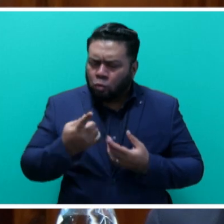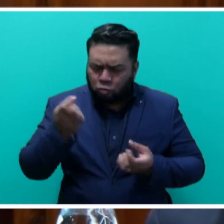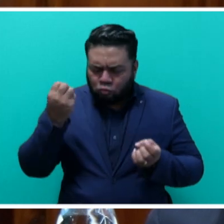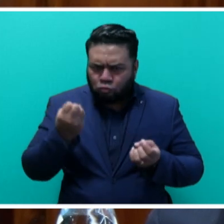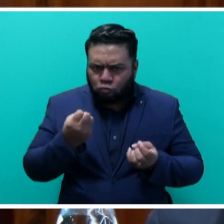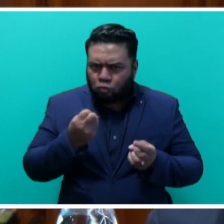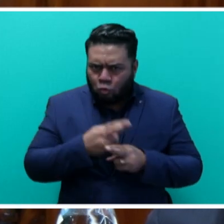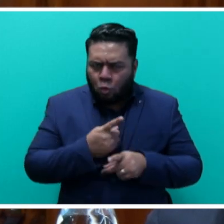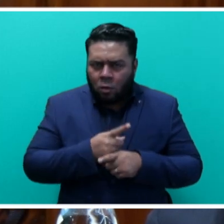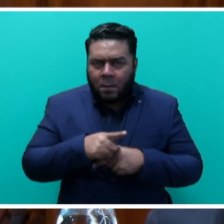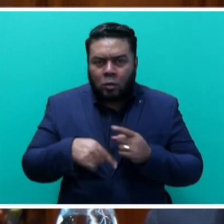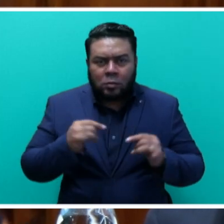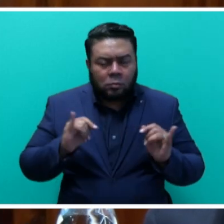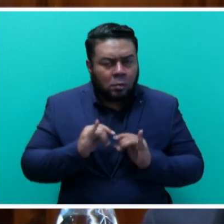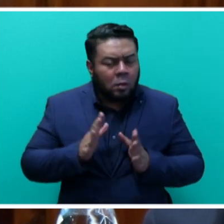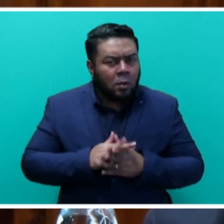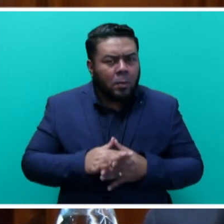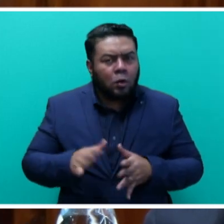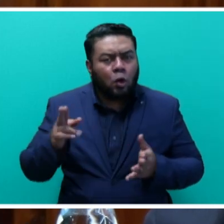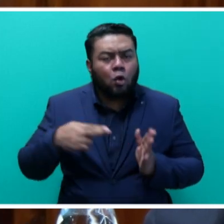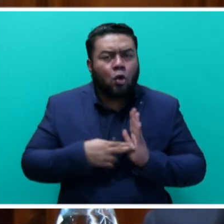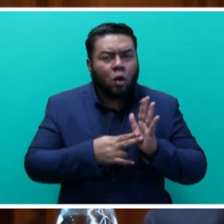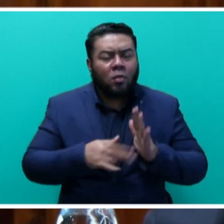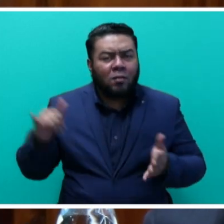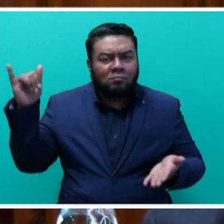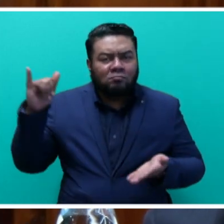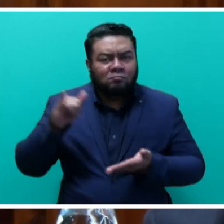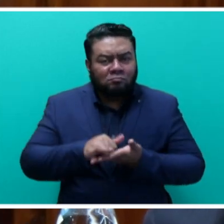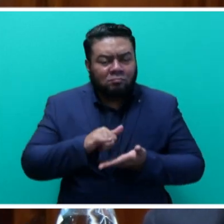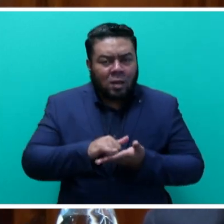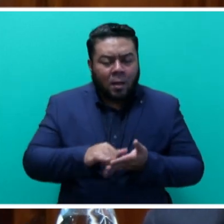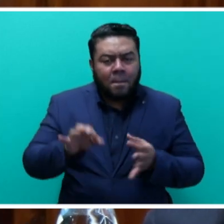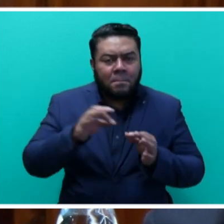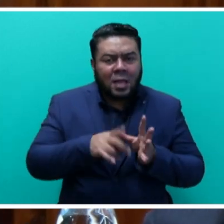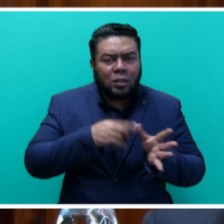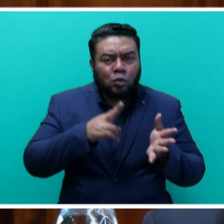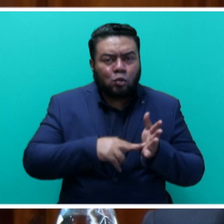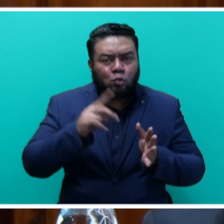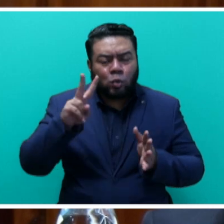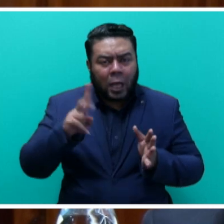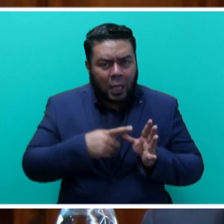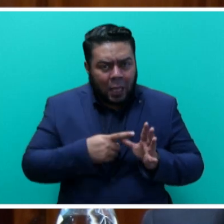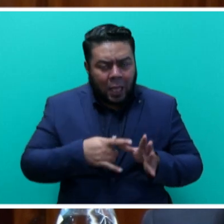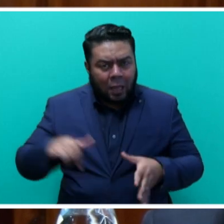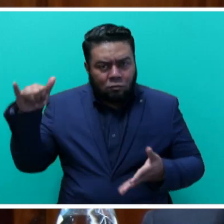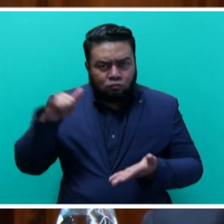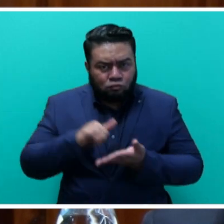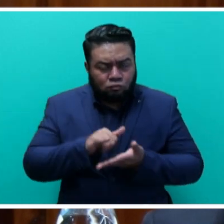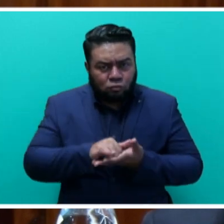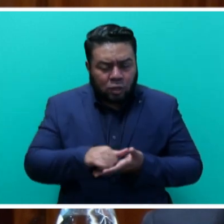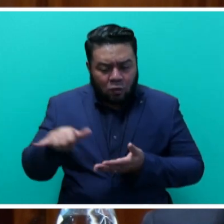recent incidents involving a Northern Air, Britain Norman Islander, BN2A, aircraft at Gvaoka